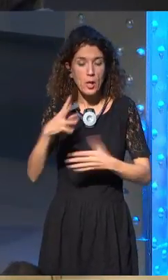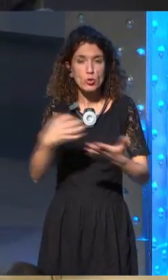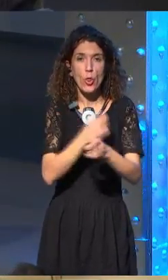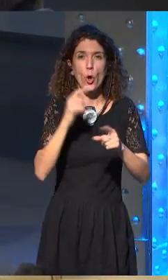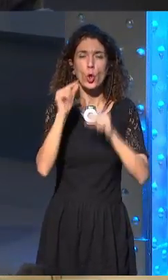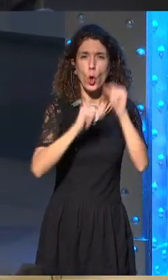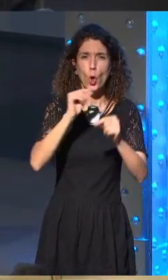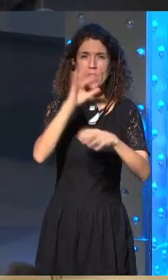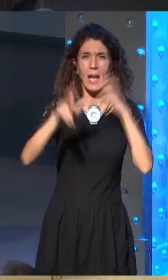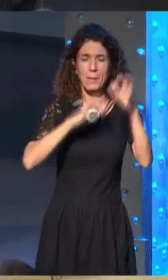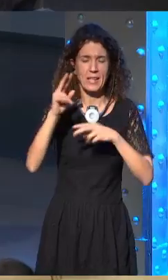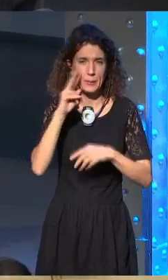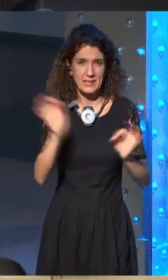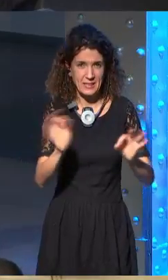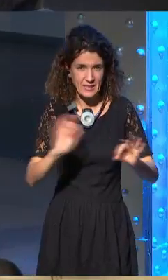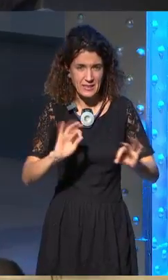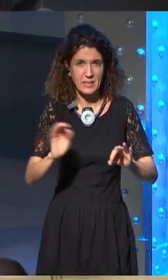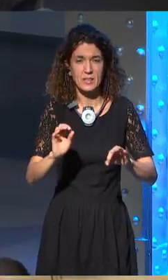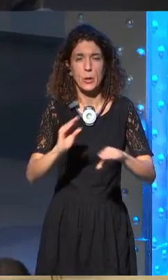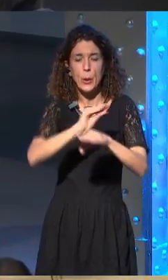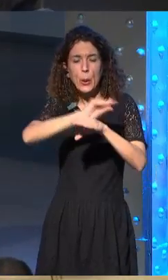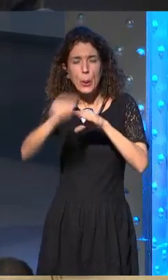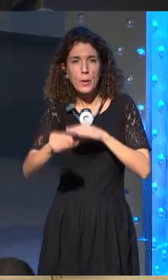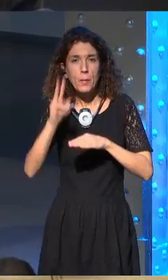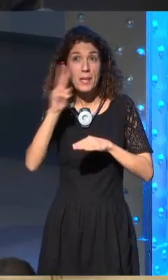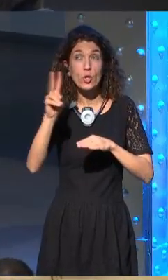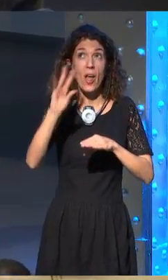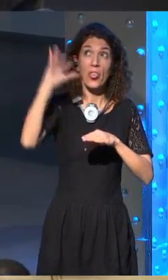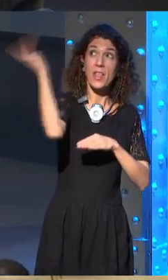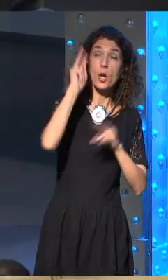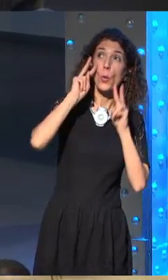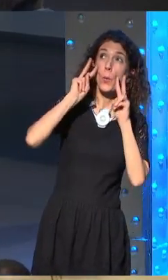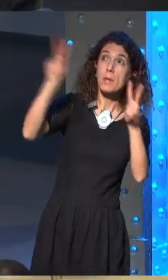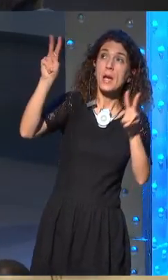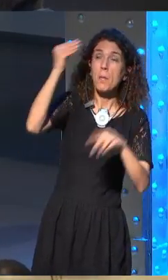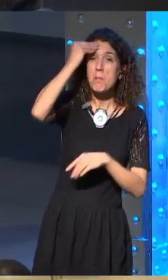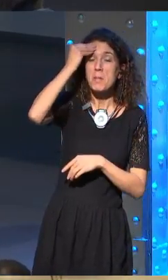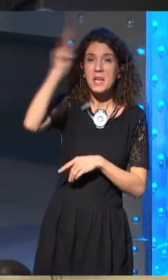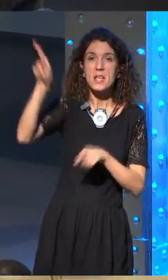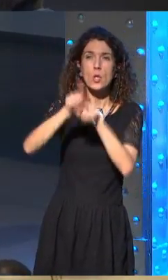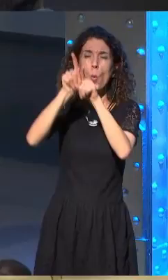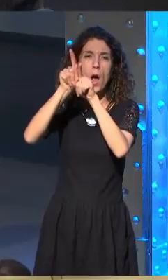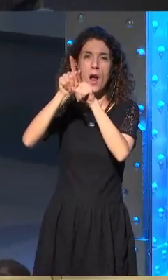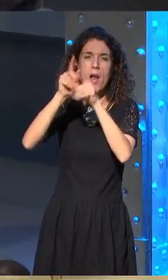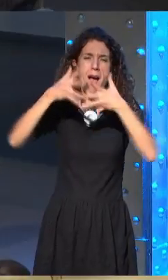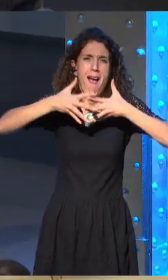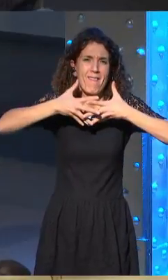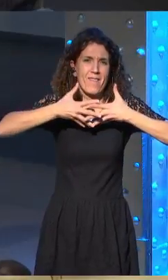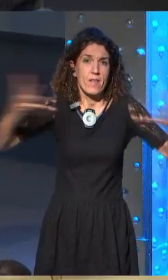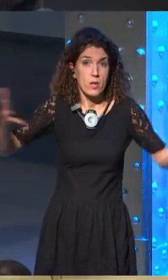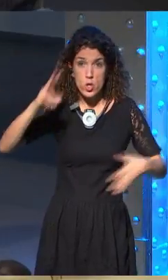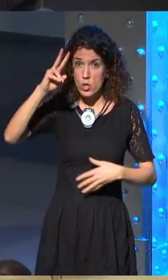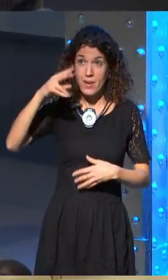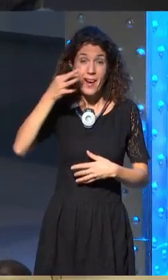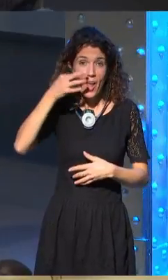very small volume. People look up at the sky and they think it looks infinitely large. It is not. It